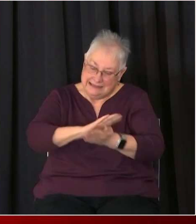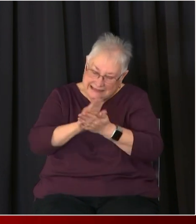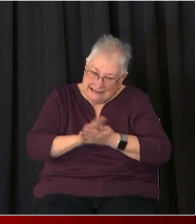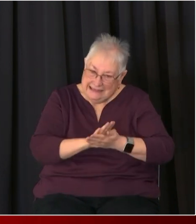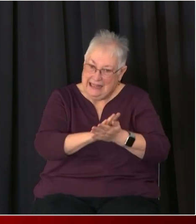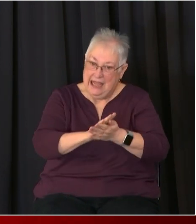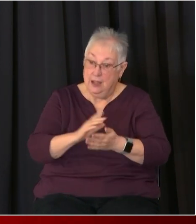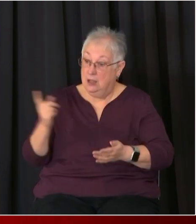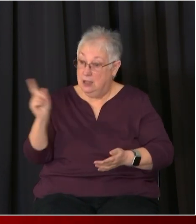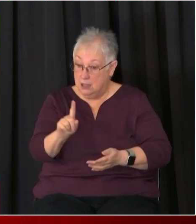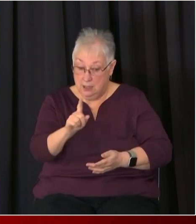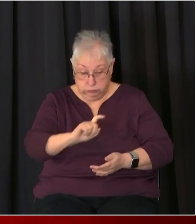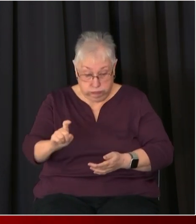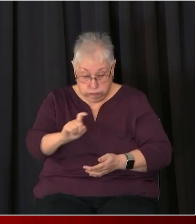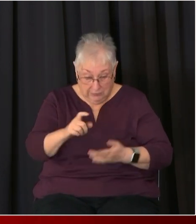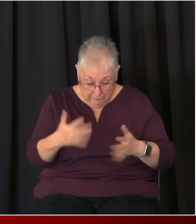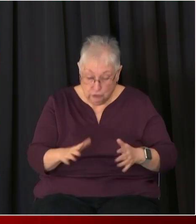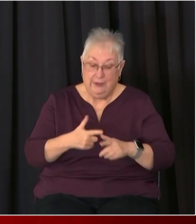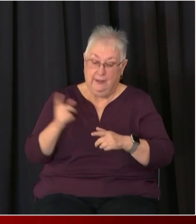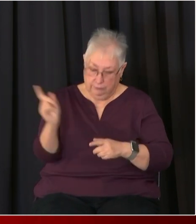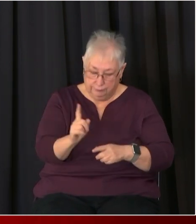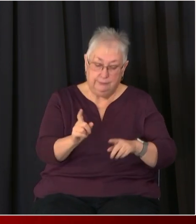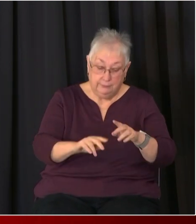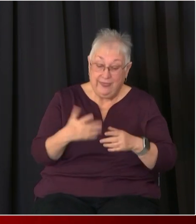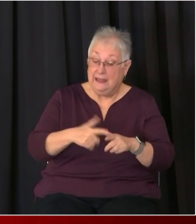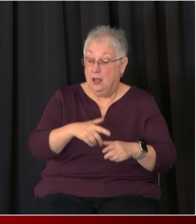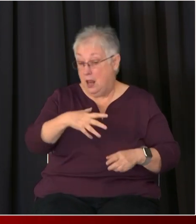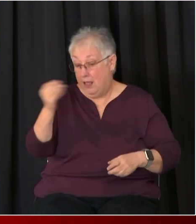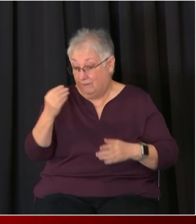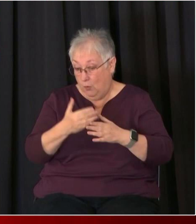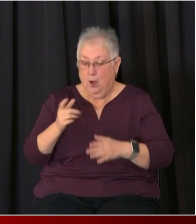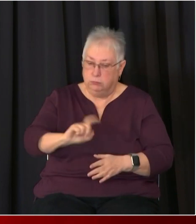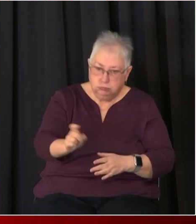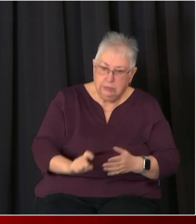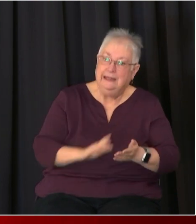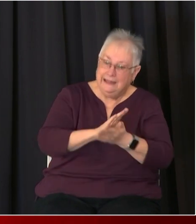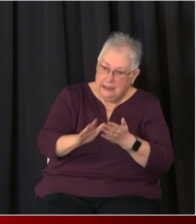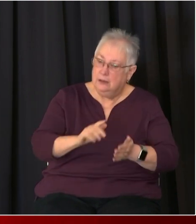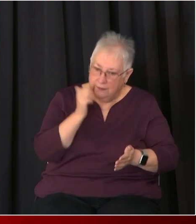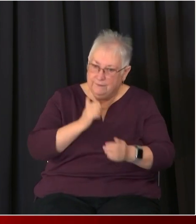between use, and then shifting activity outdoor as much as possible.